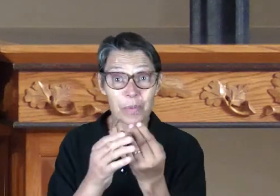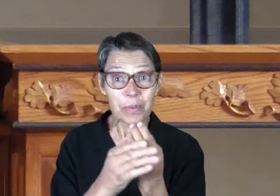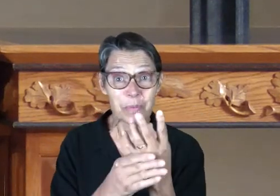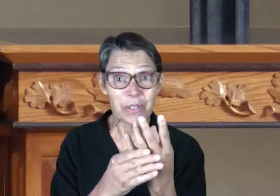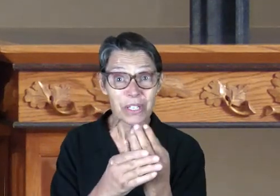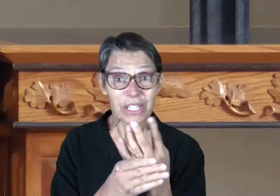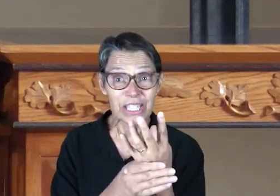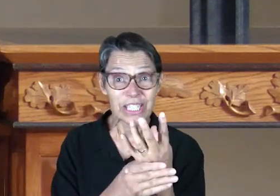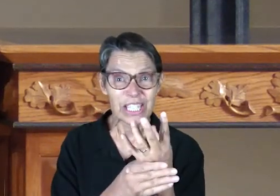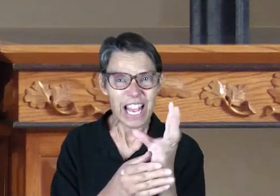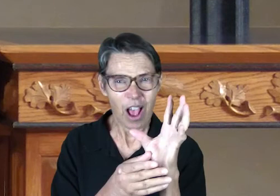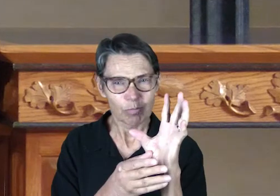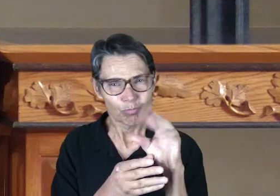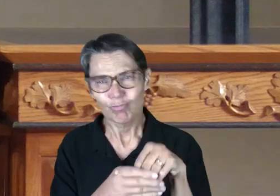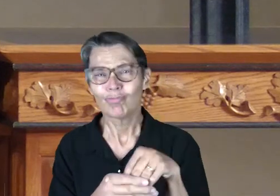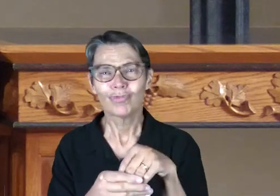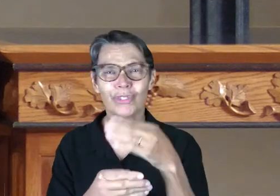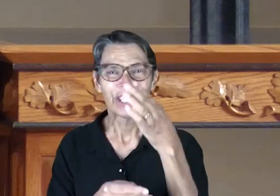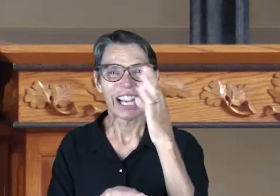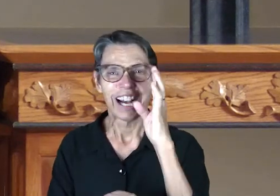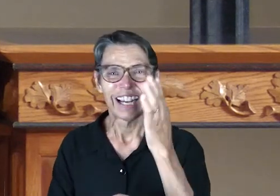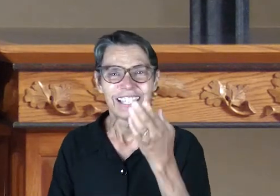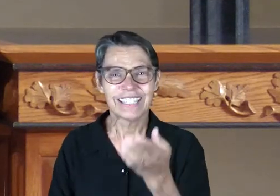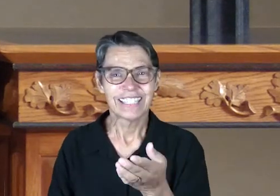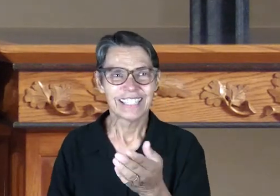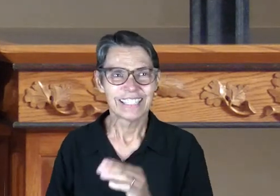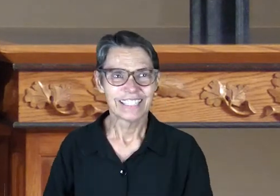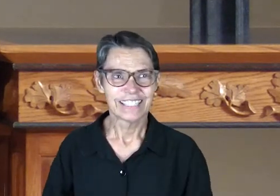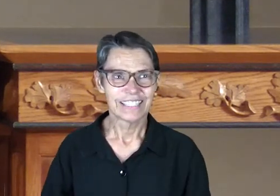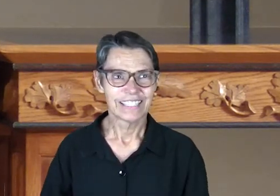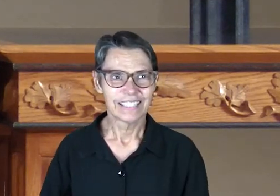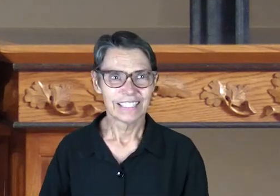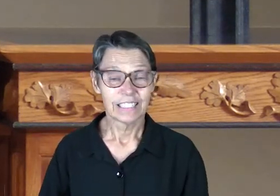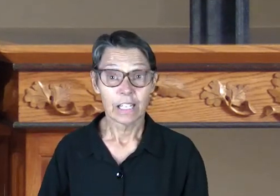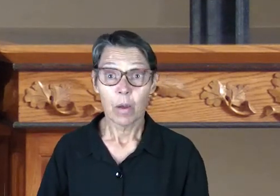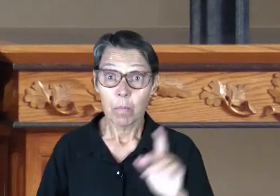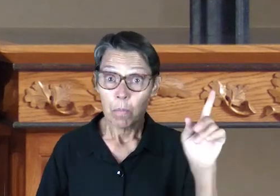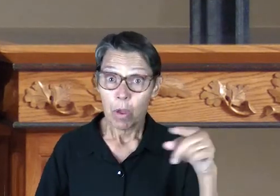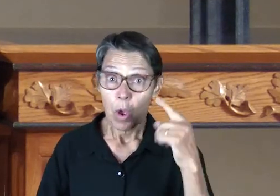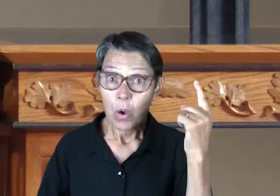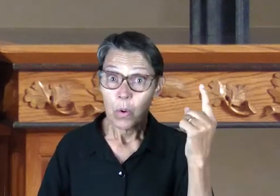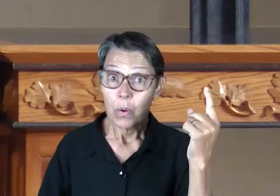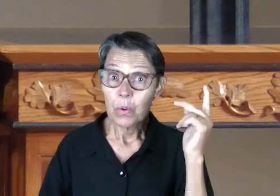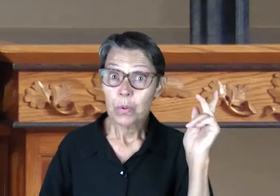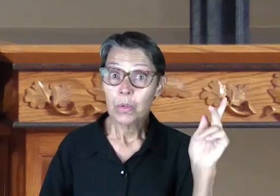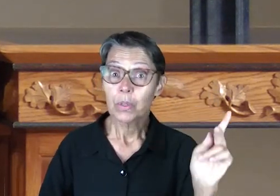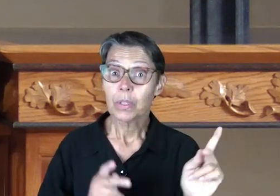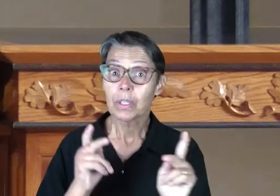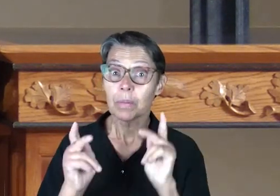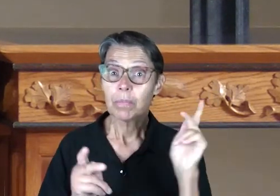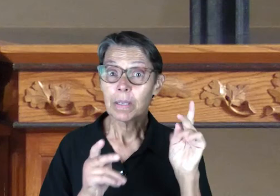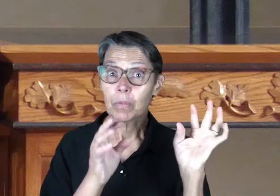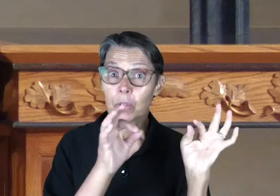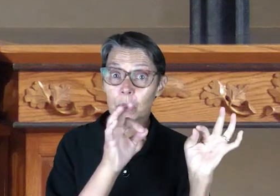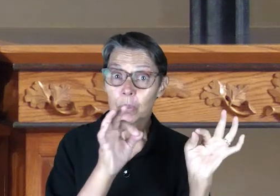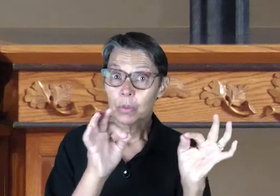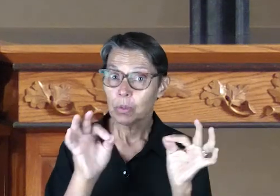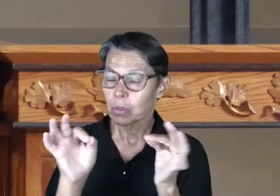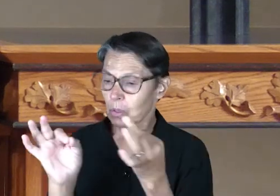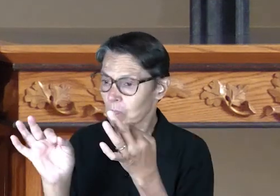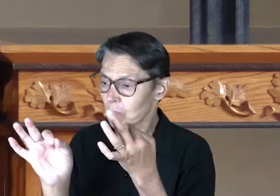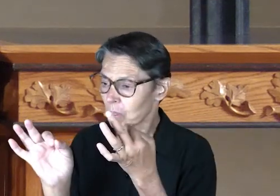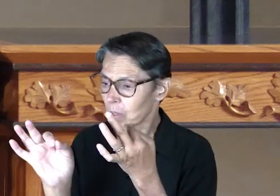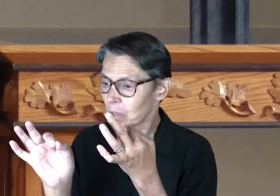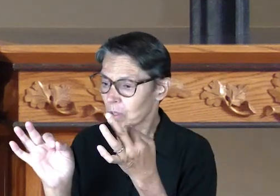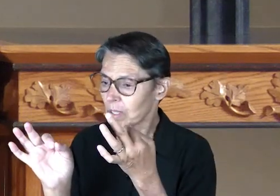And every common bush afire with God. But only the one